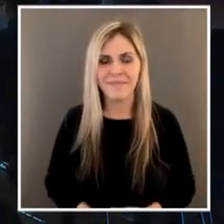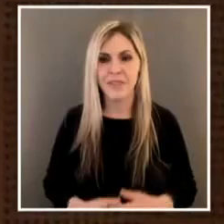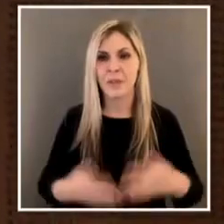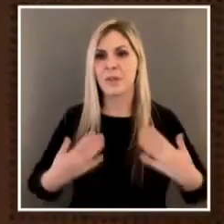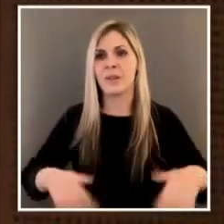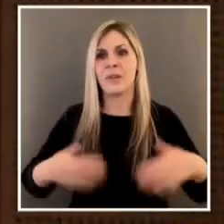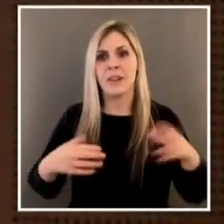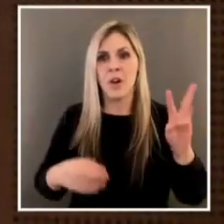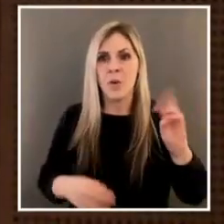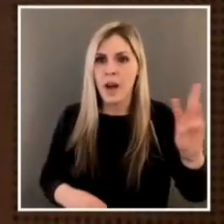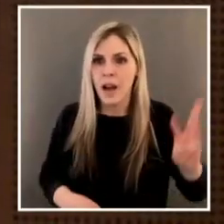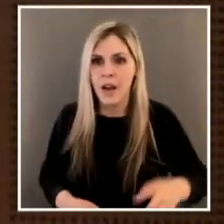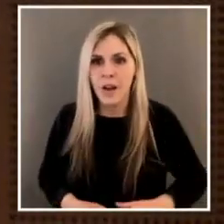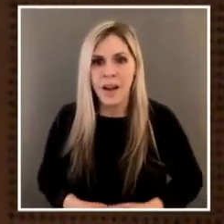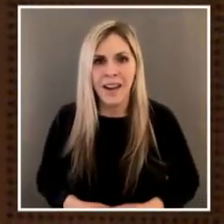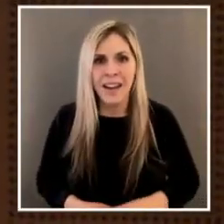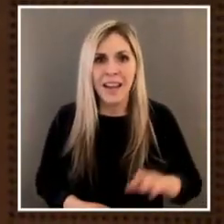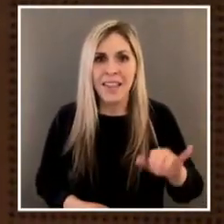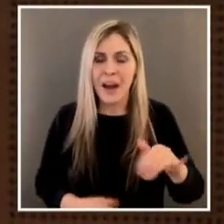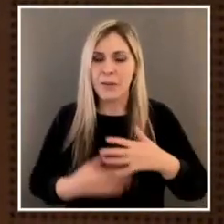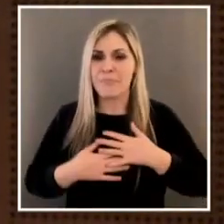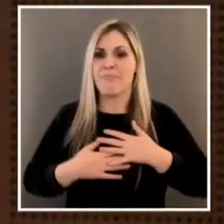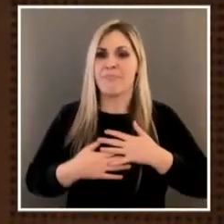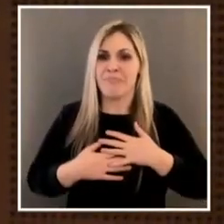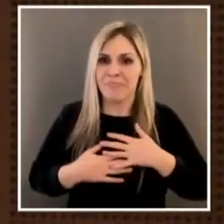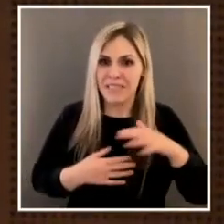Wow. That was quite an introduction.